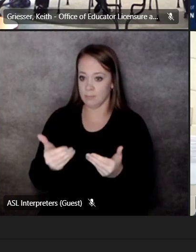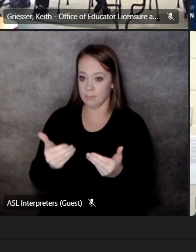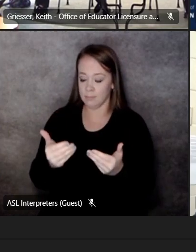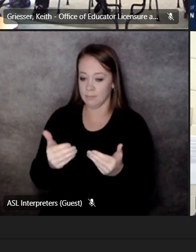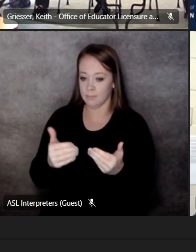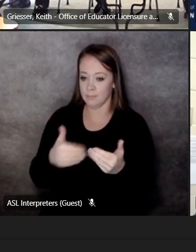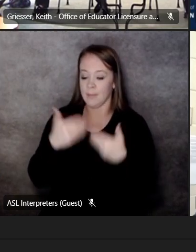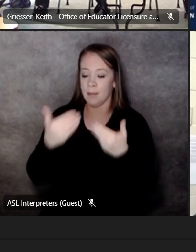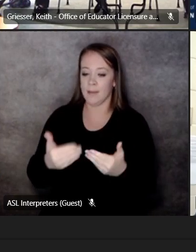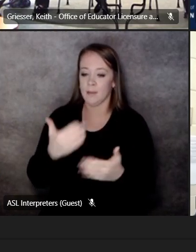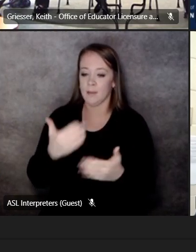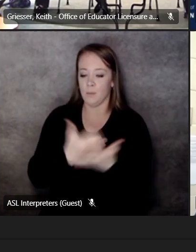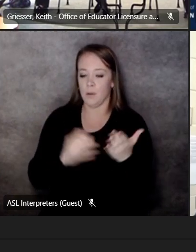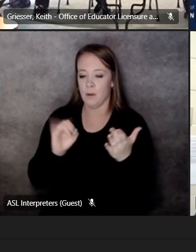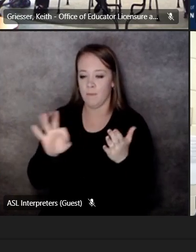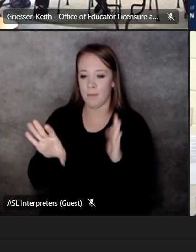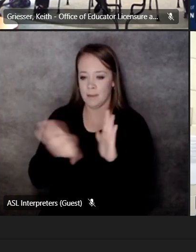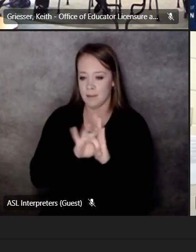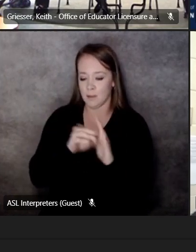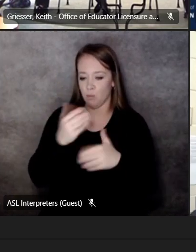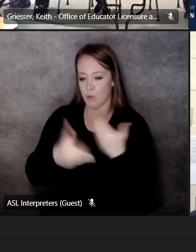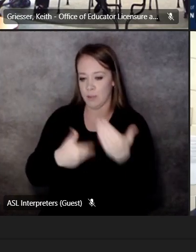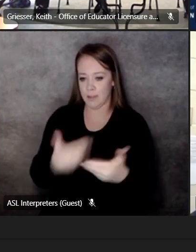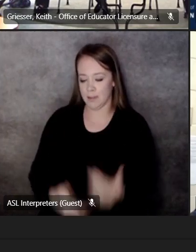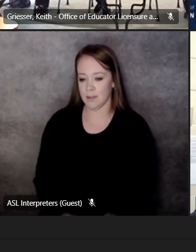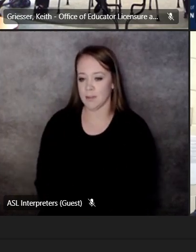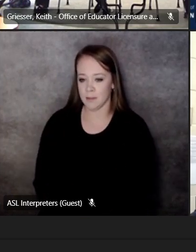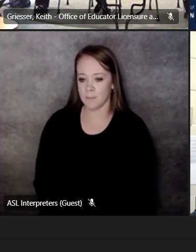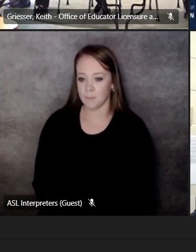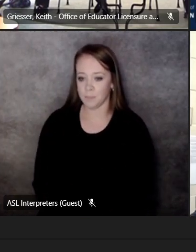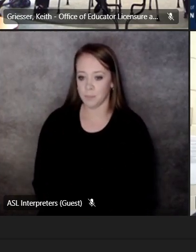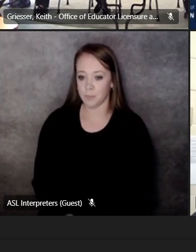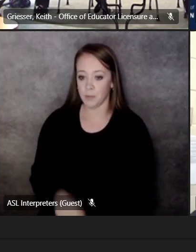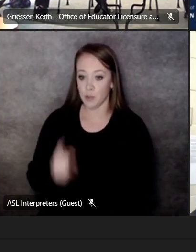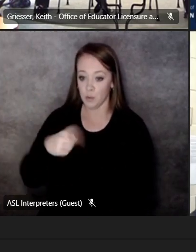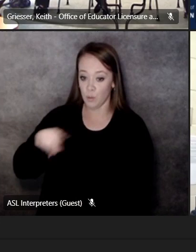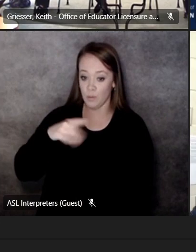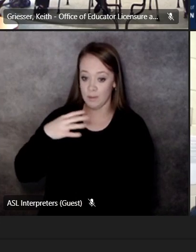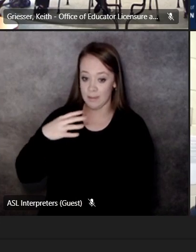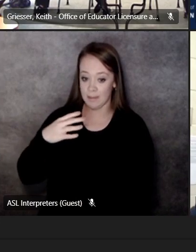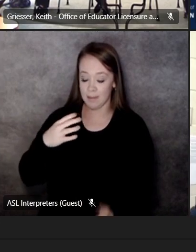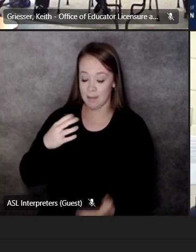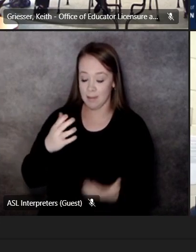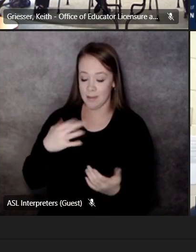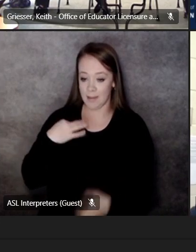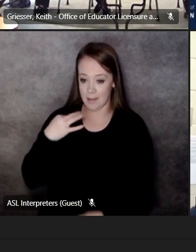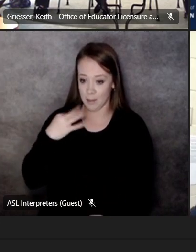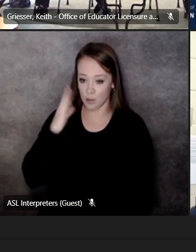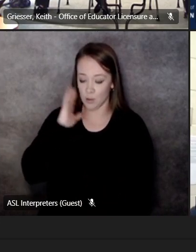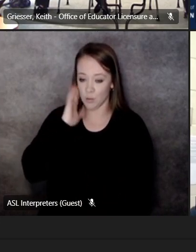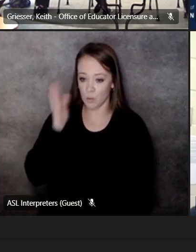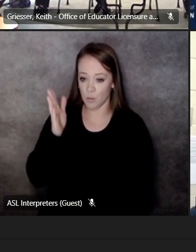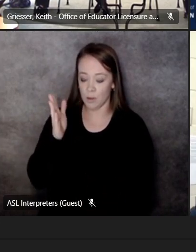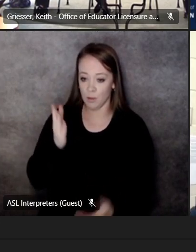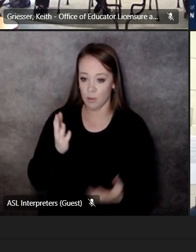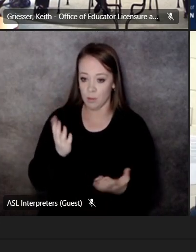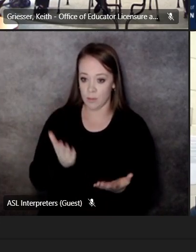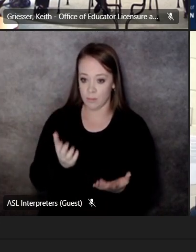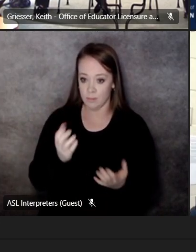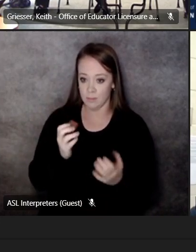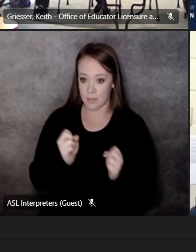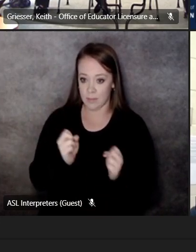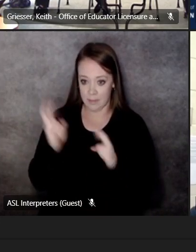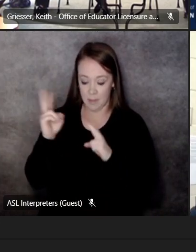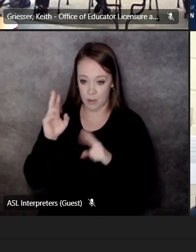selection. Those candidates will then be submitted to a special committee of the state board who will review the